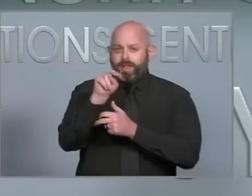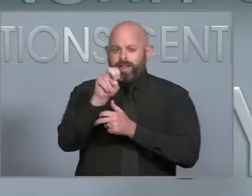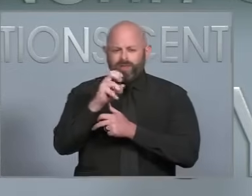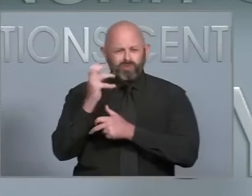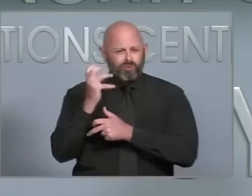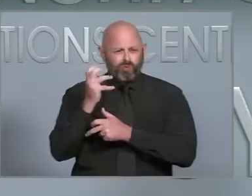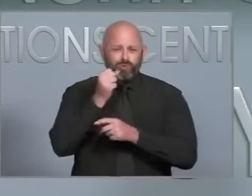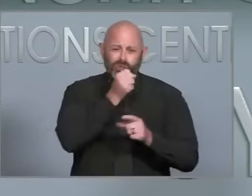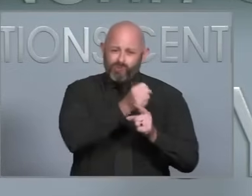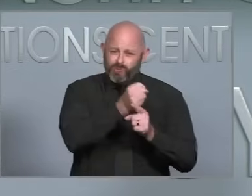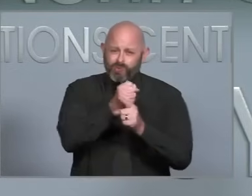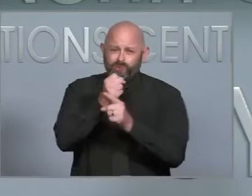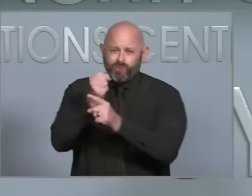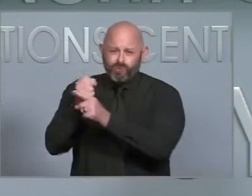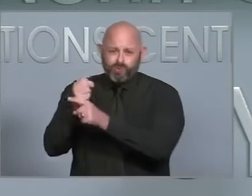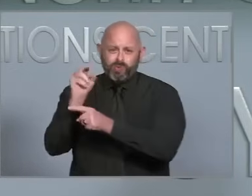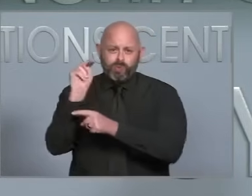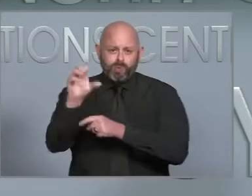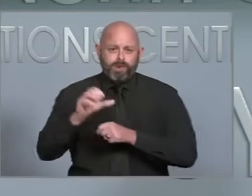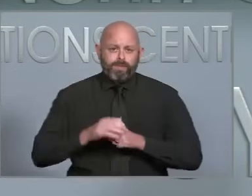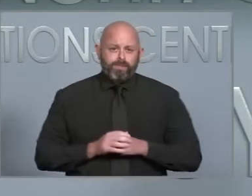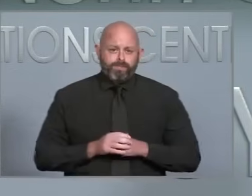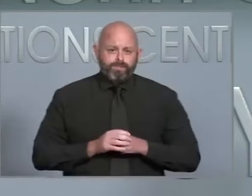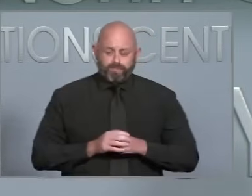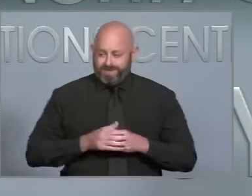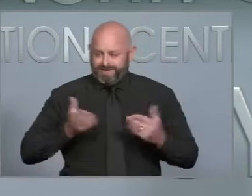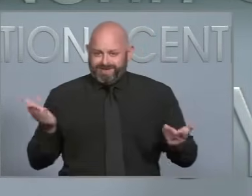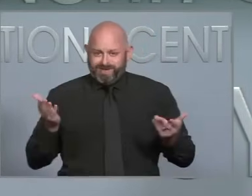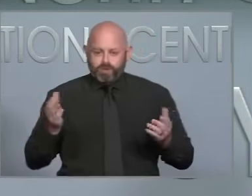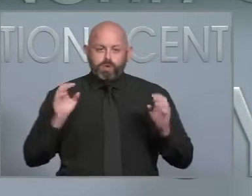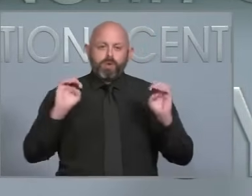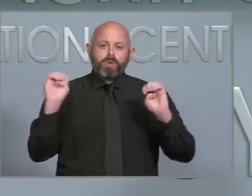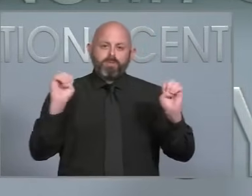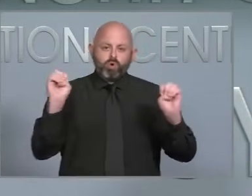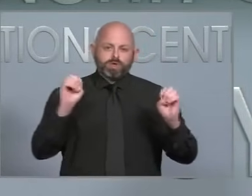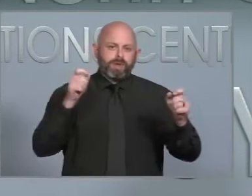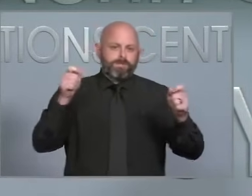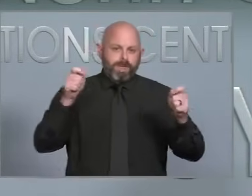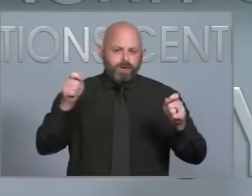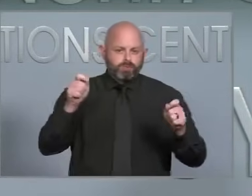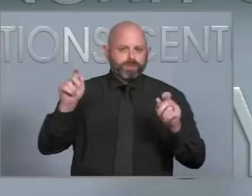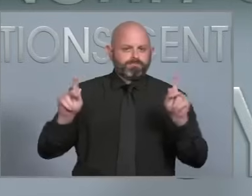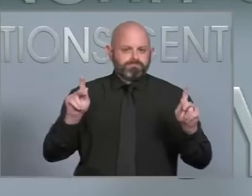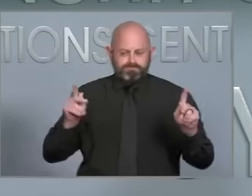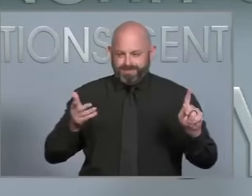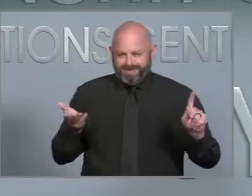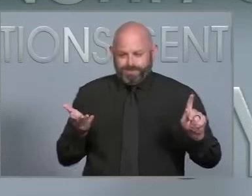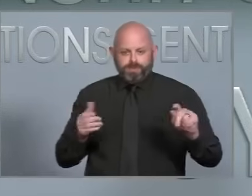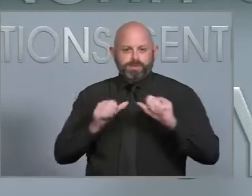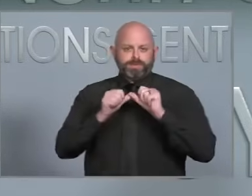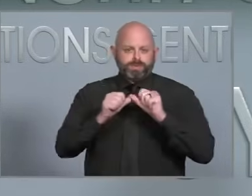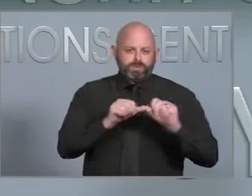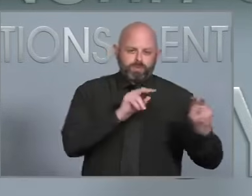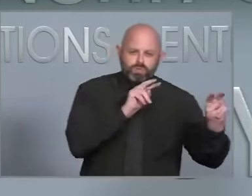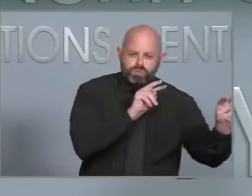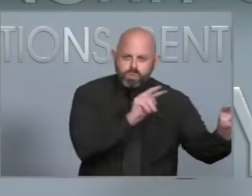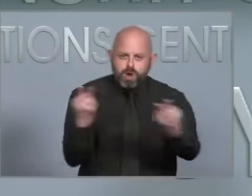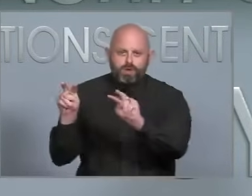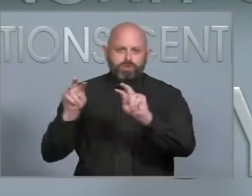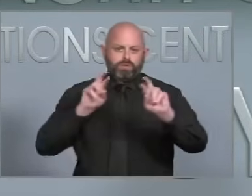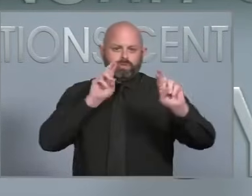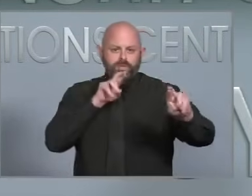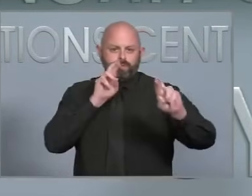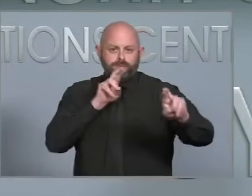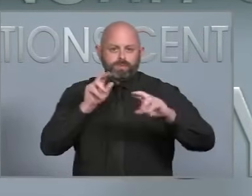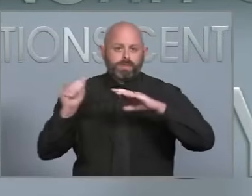Carolina. Emergency management officials continue our response to this dangerous storm, particularly in the